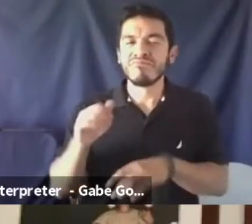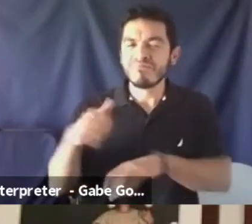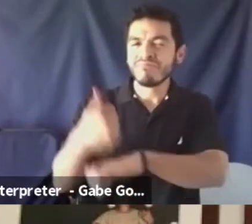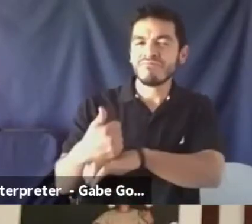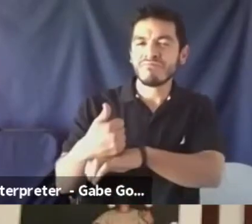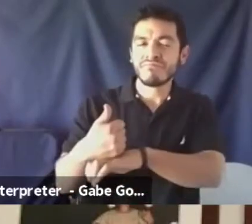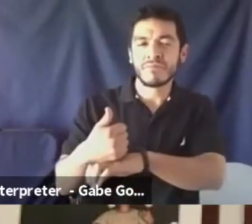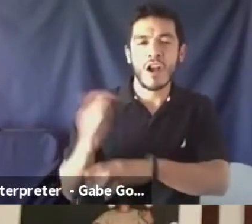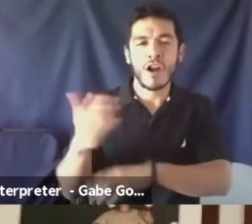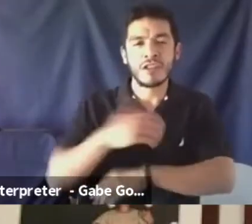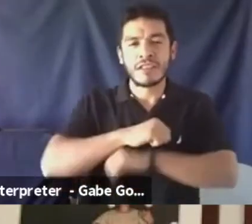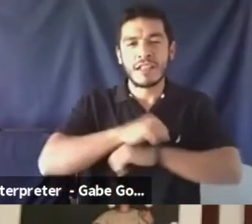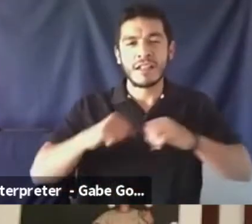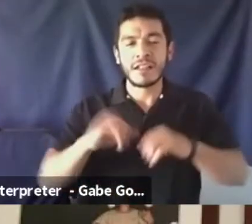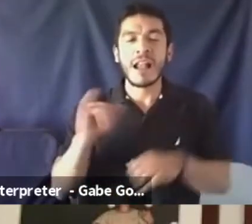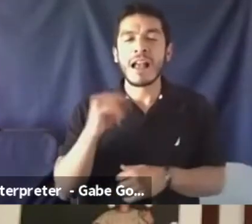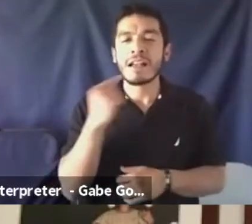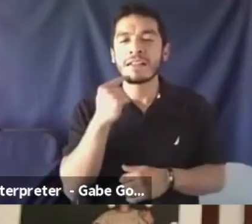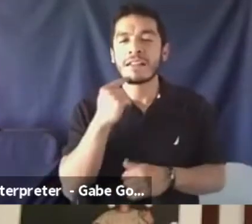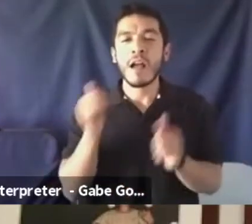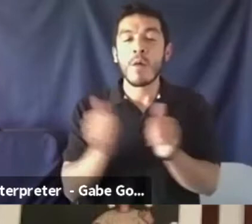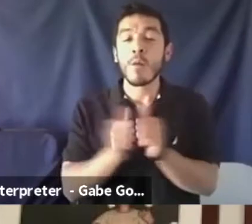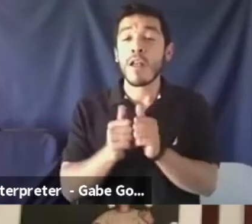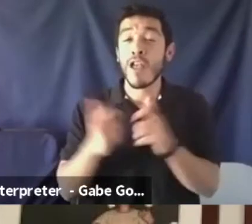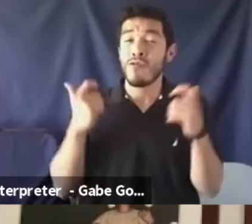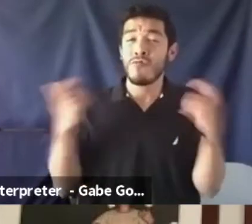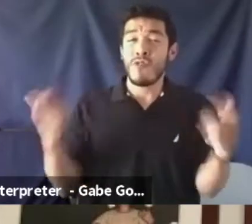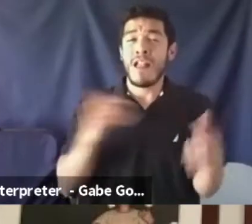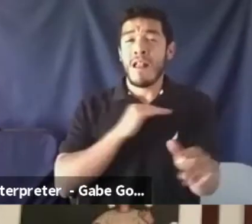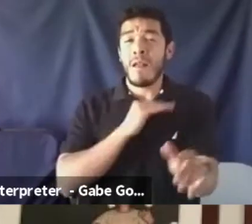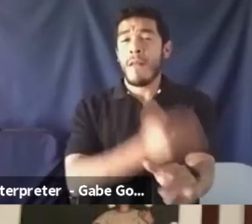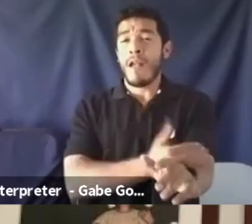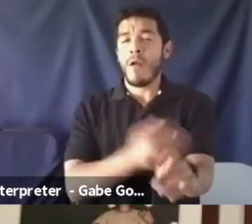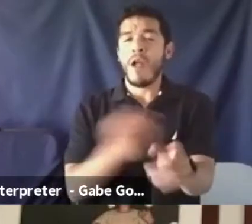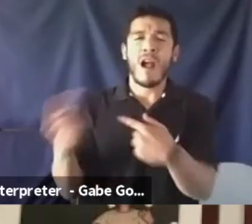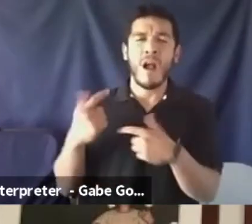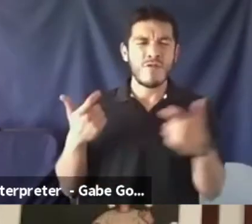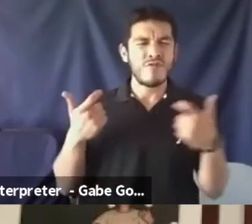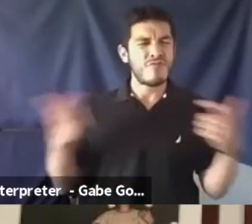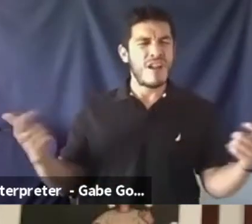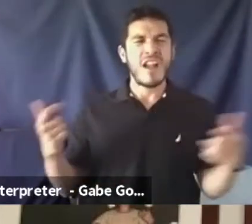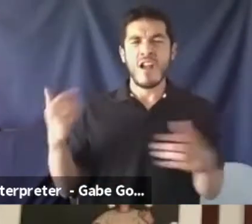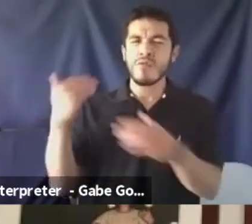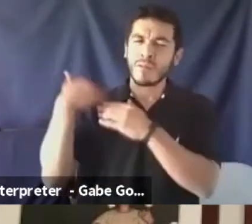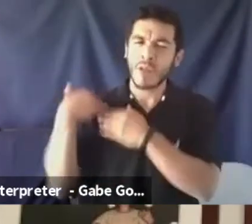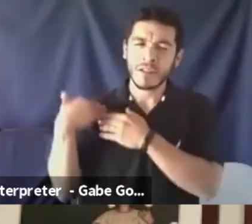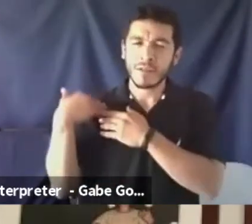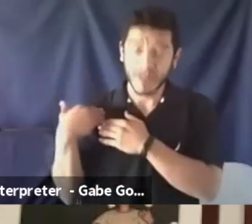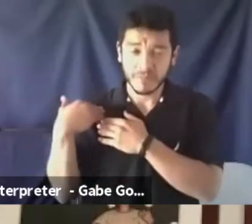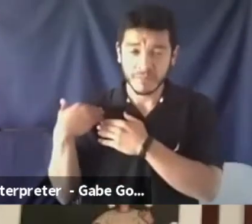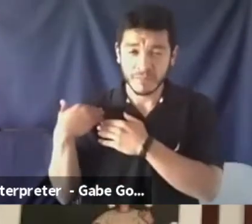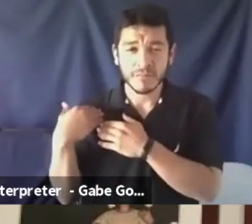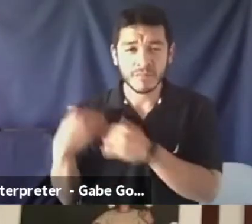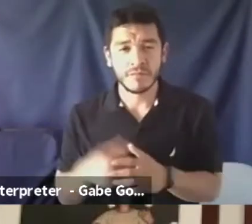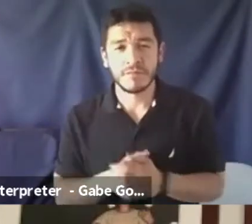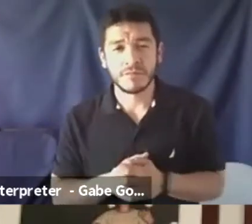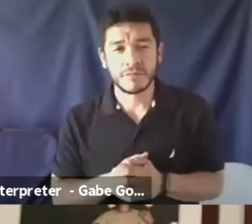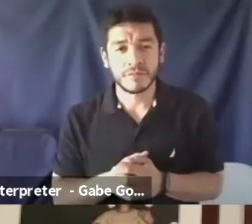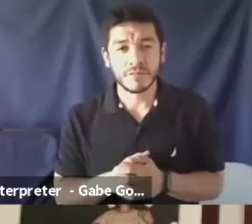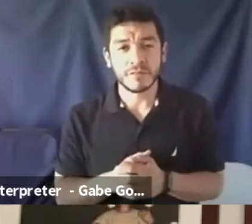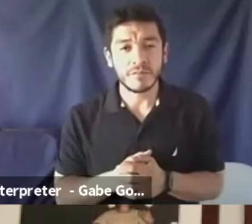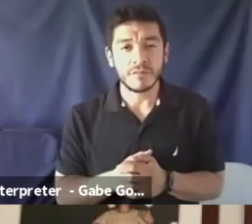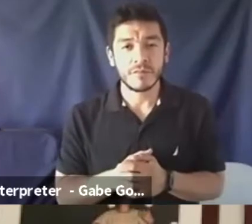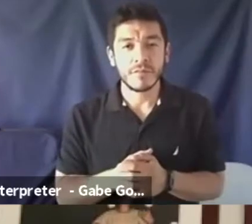says, with great power comes great responsibility. And speaking